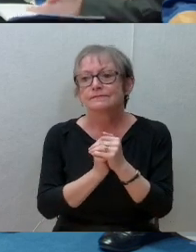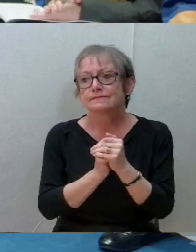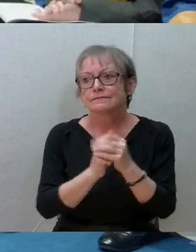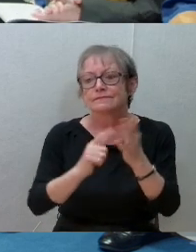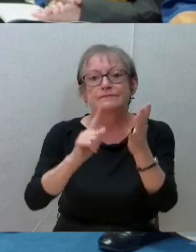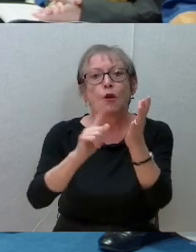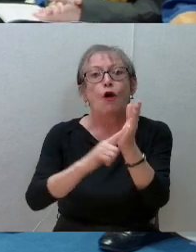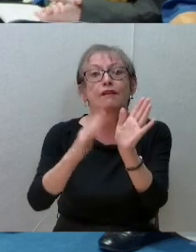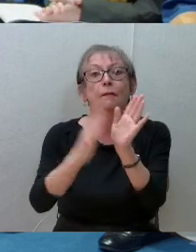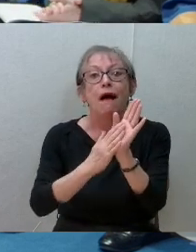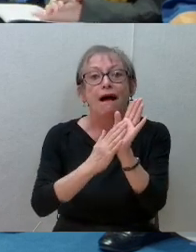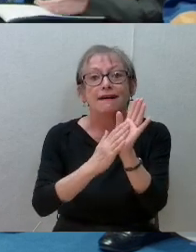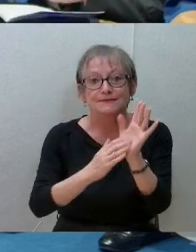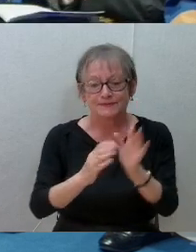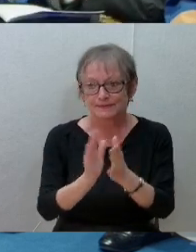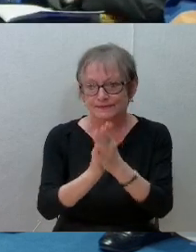Lauren Marr.